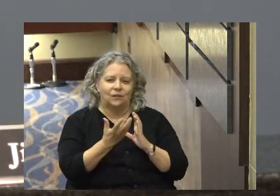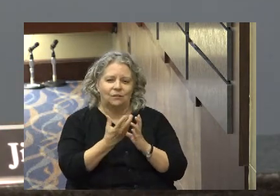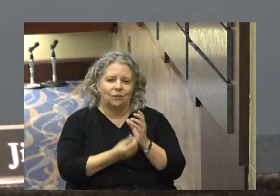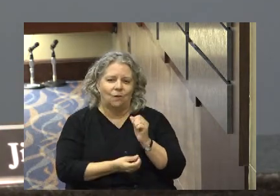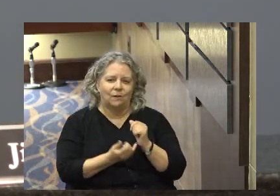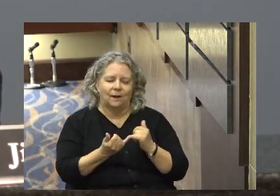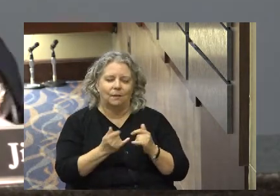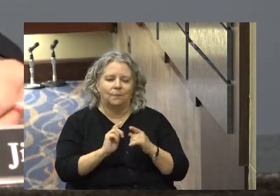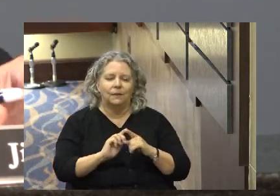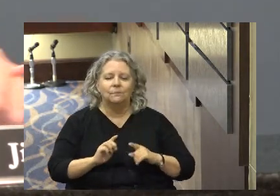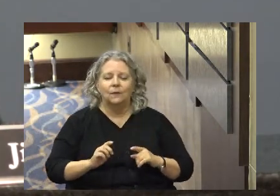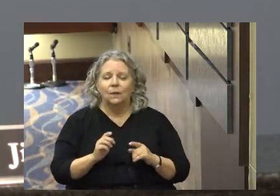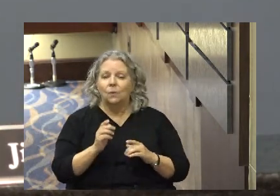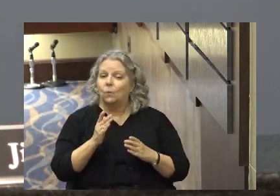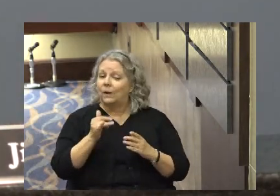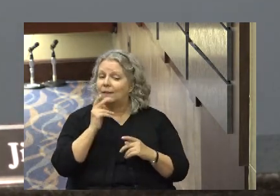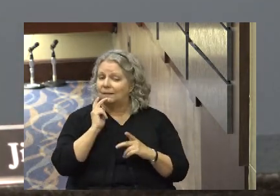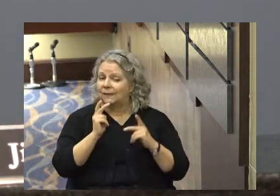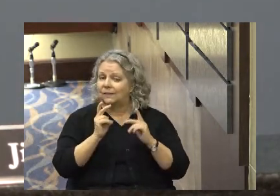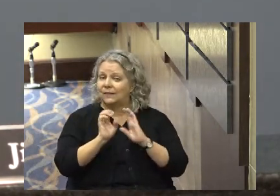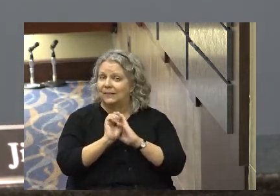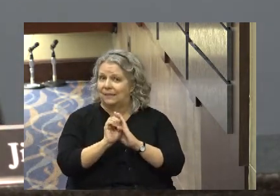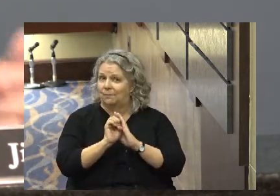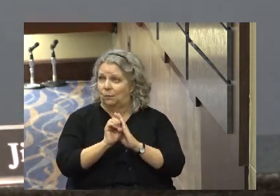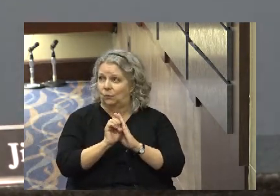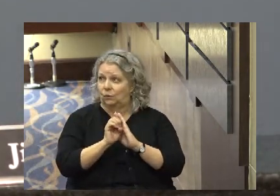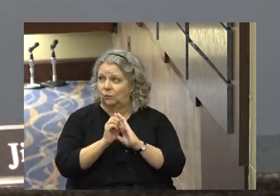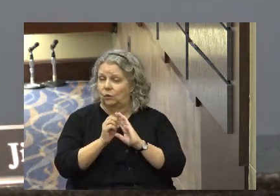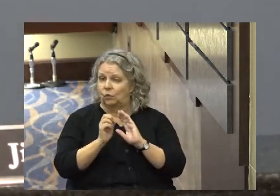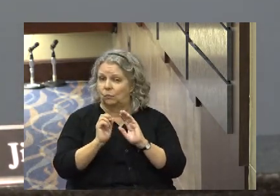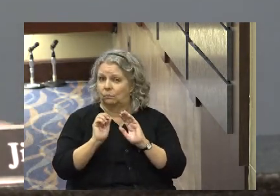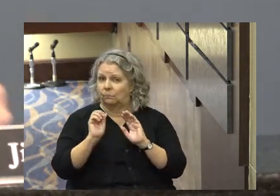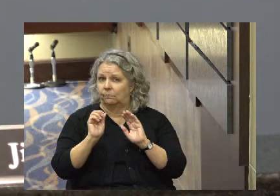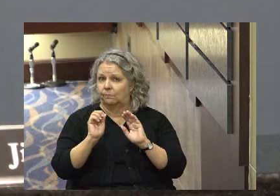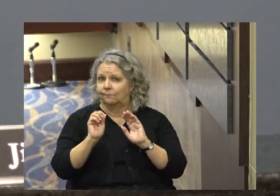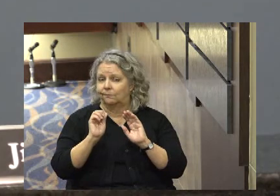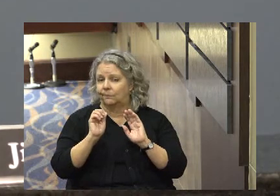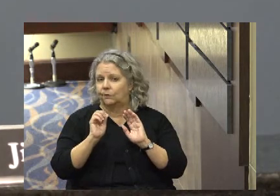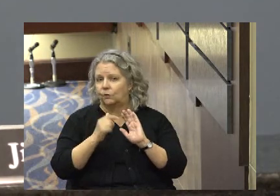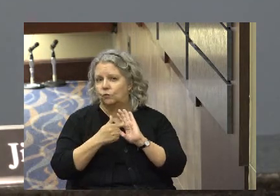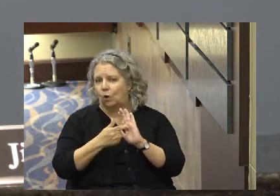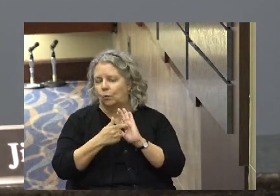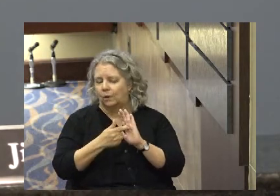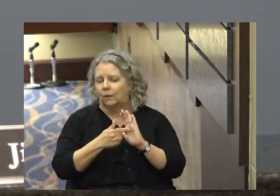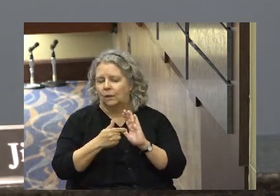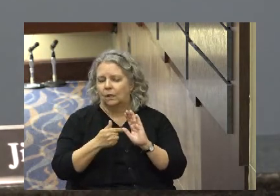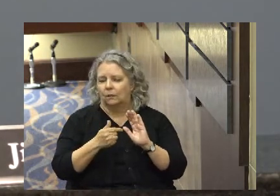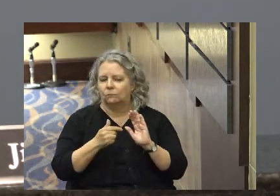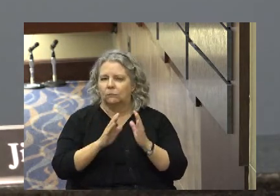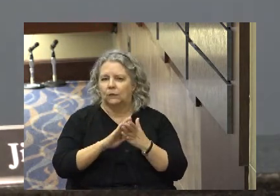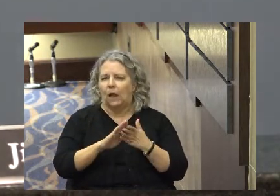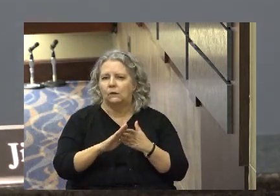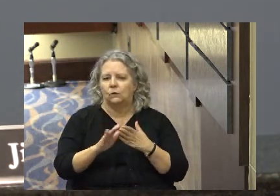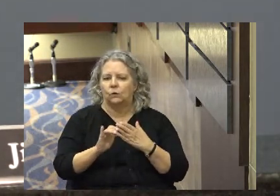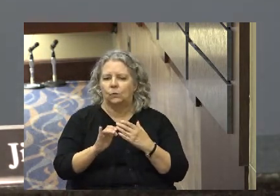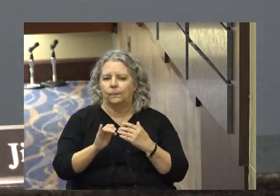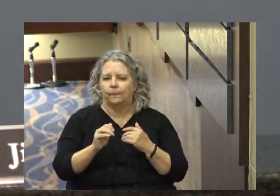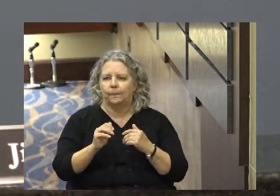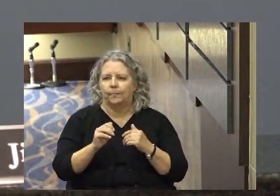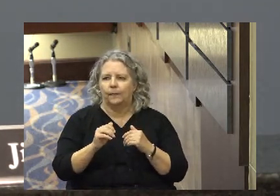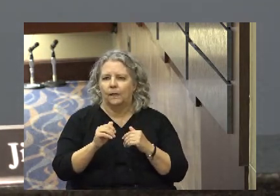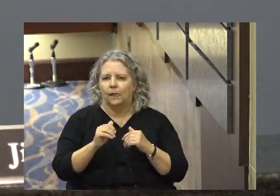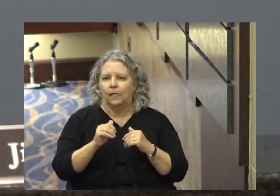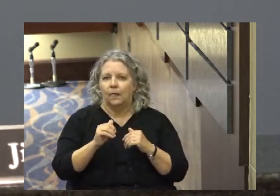up there, those are nice too. I don't see, it seems like we're identifying direct view